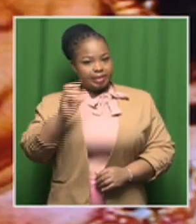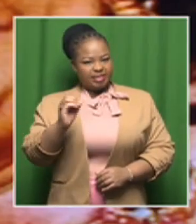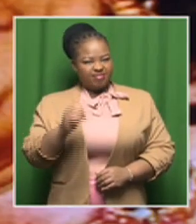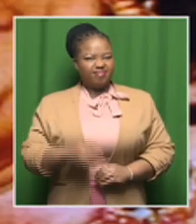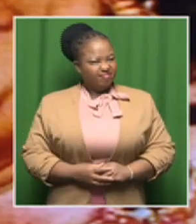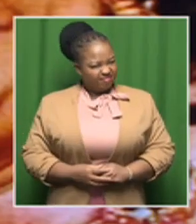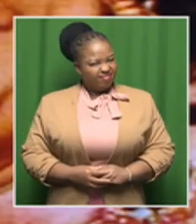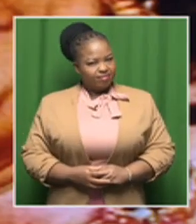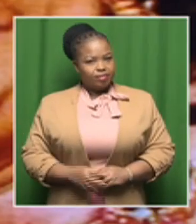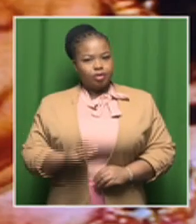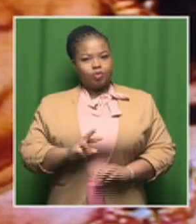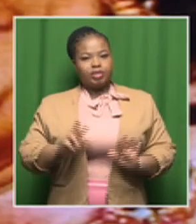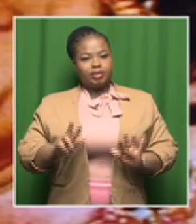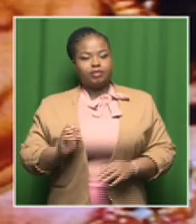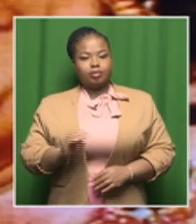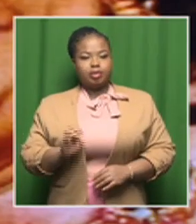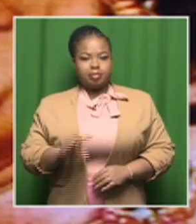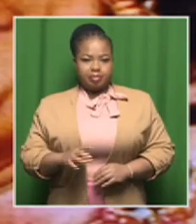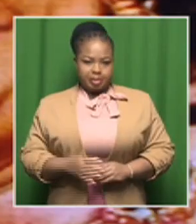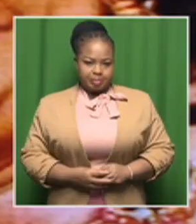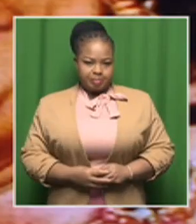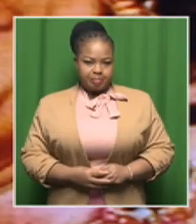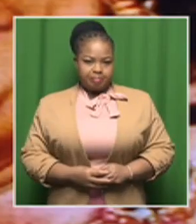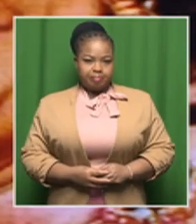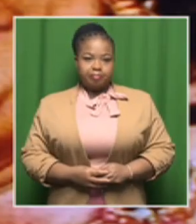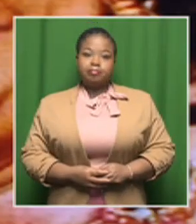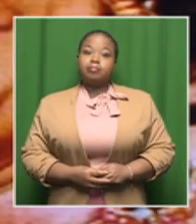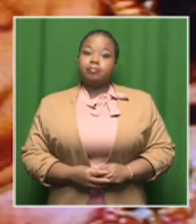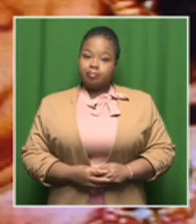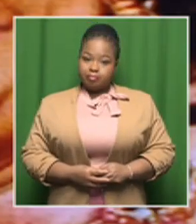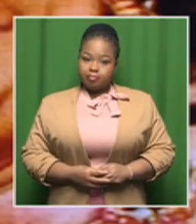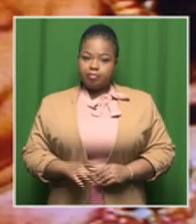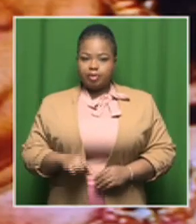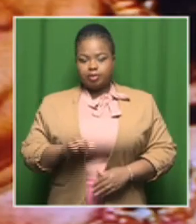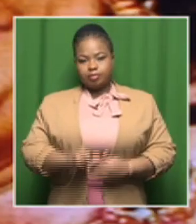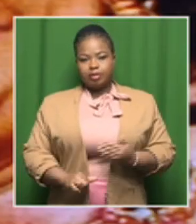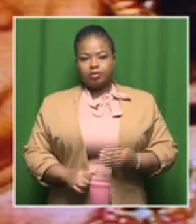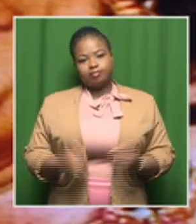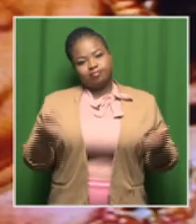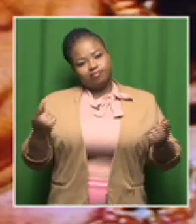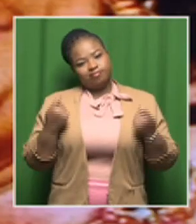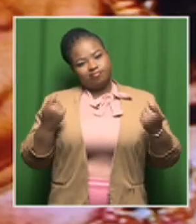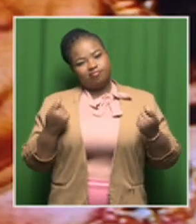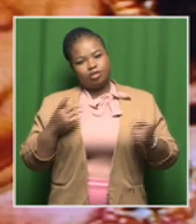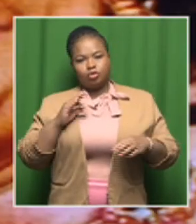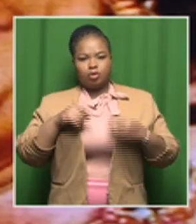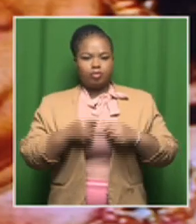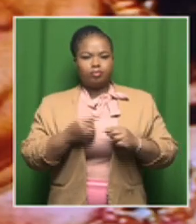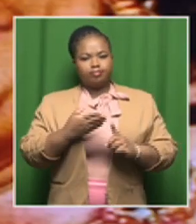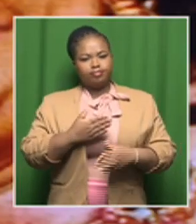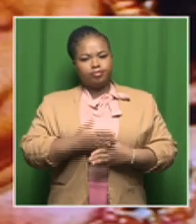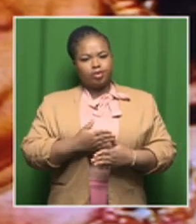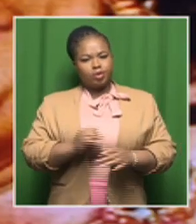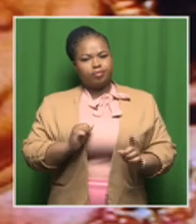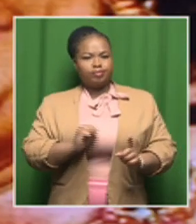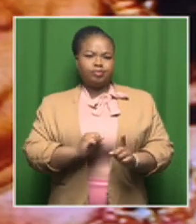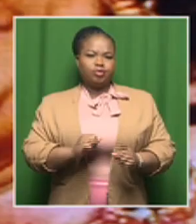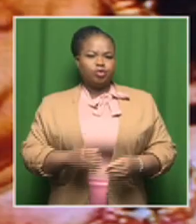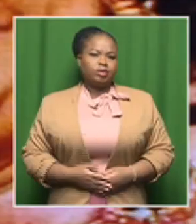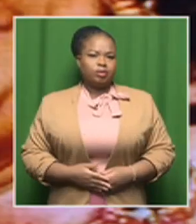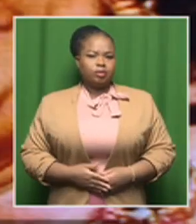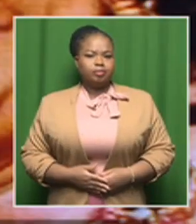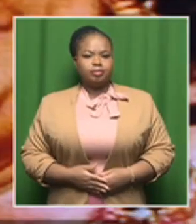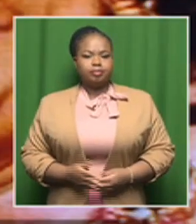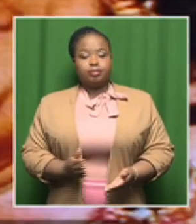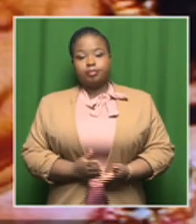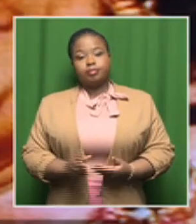you believe it? On the 28th of September. So this month, we want to celebrate him, talk about his career and, you know, some of